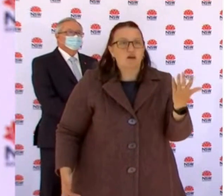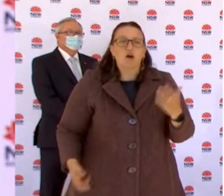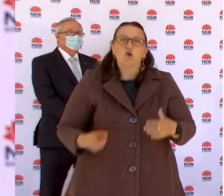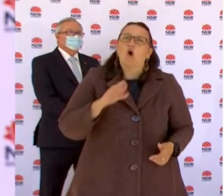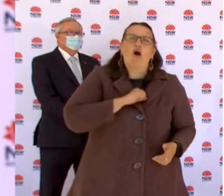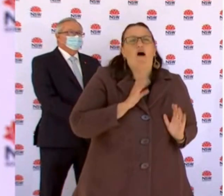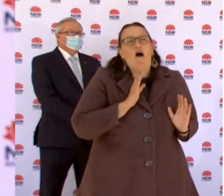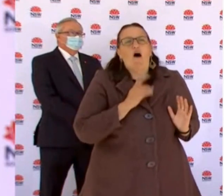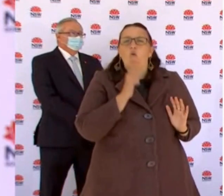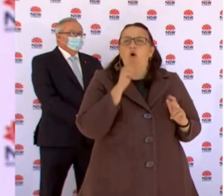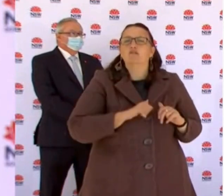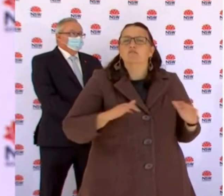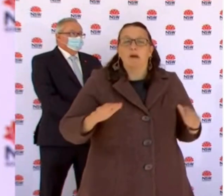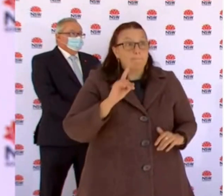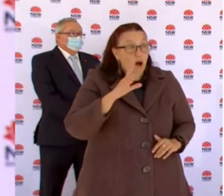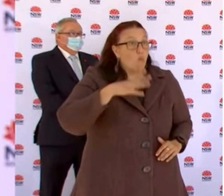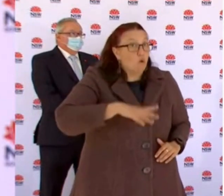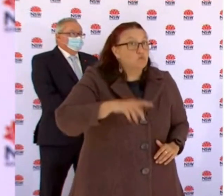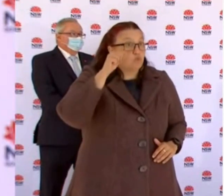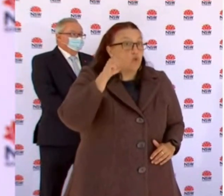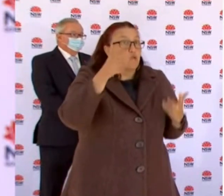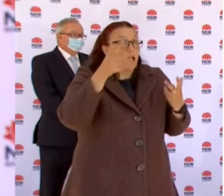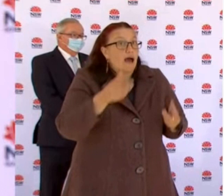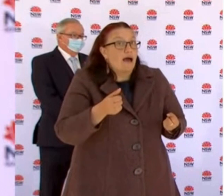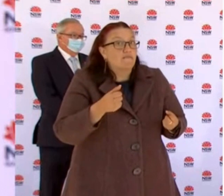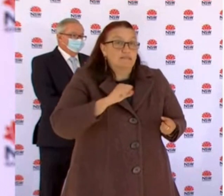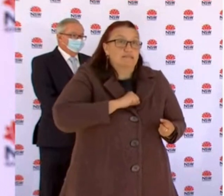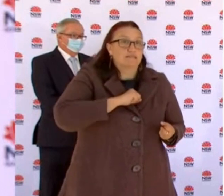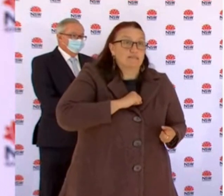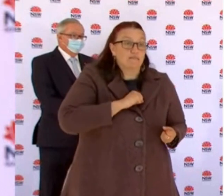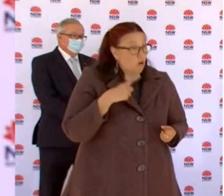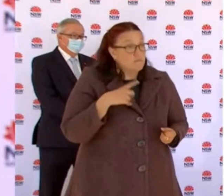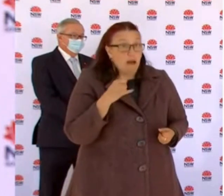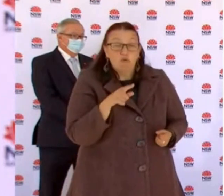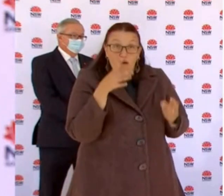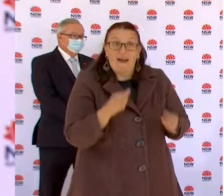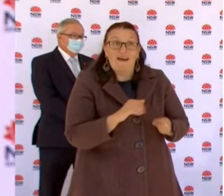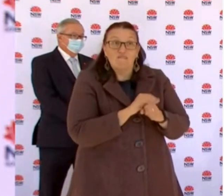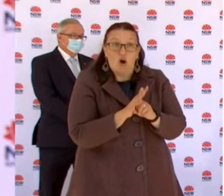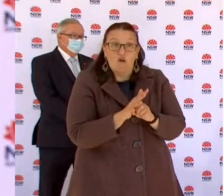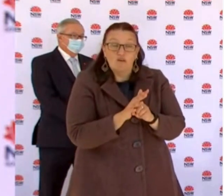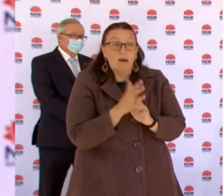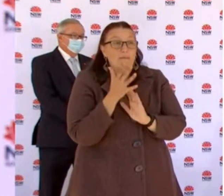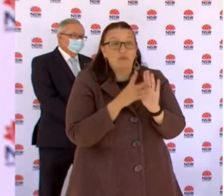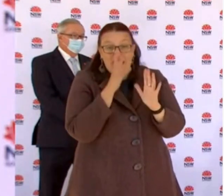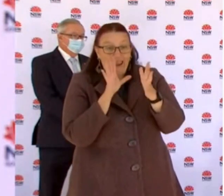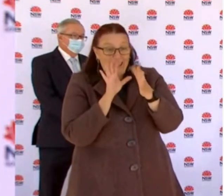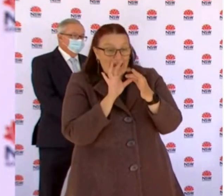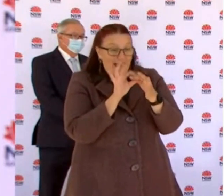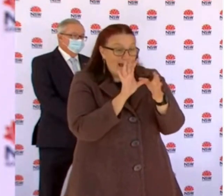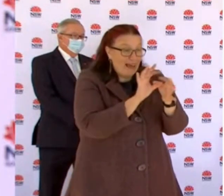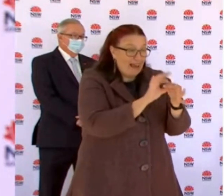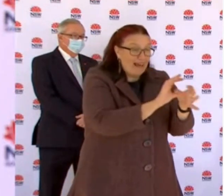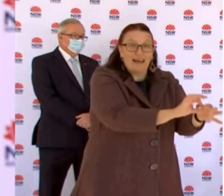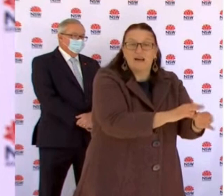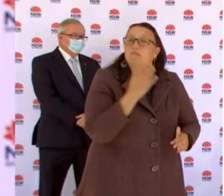you're missing a critical piece that we actually want to know you've got it, because that might actually help us find some other streams of transmission. So don't